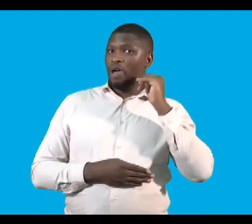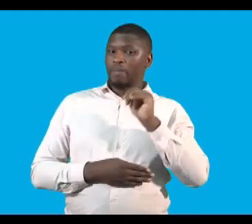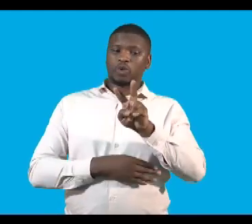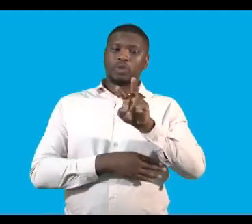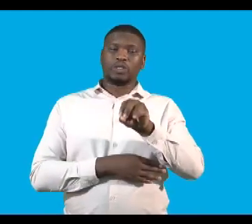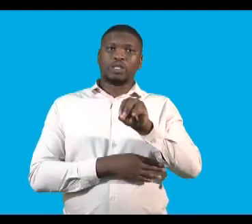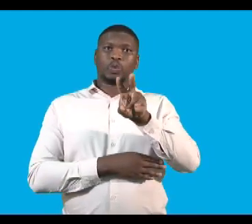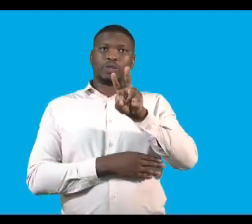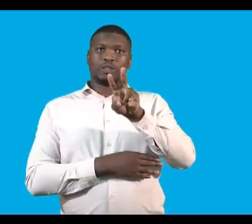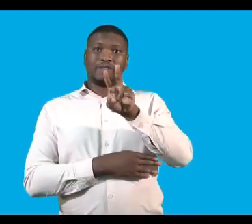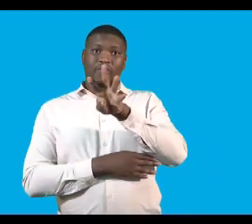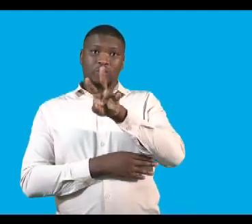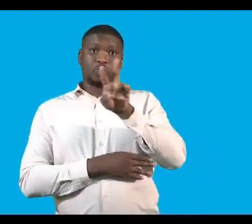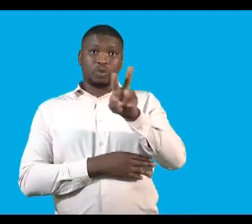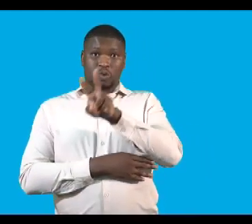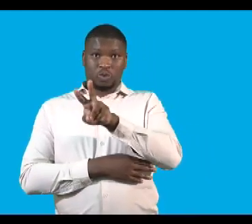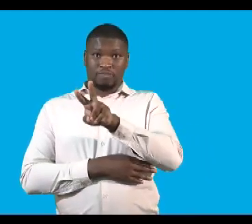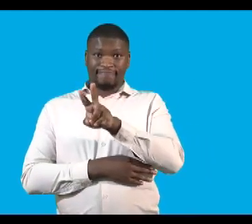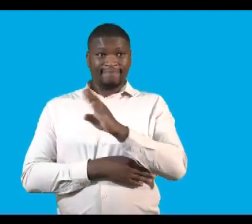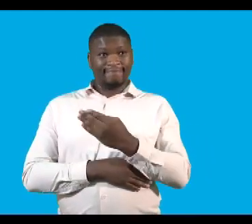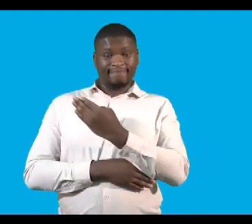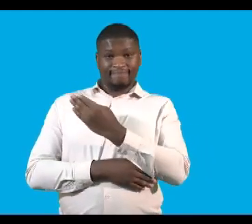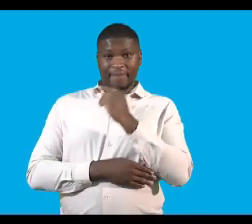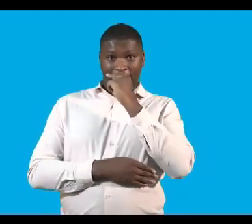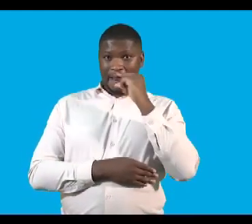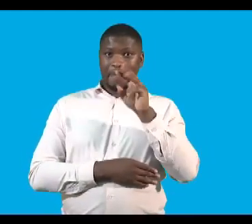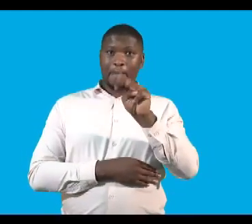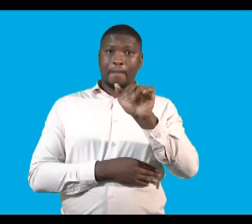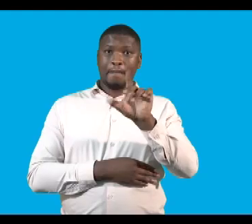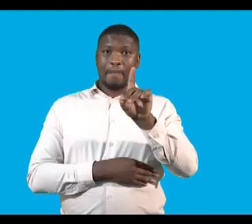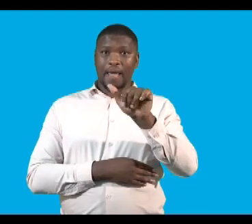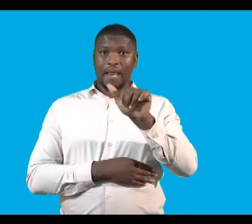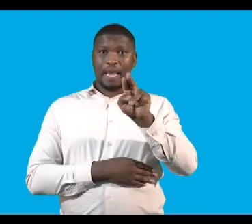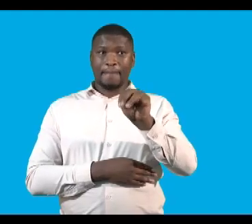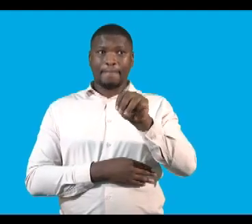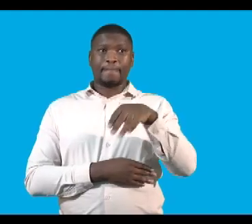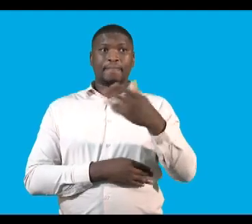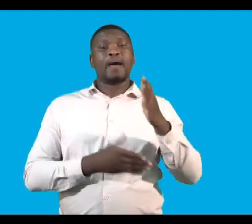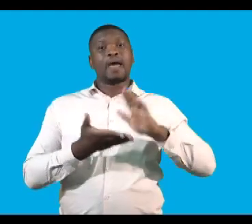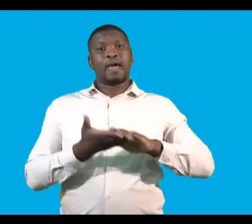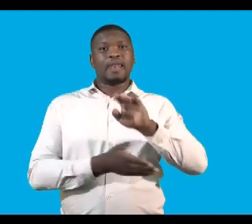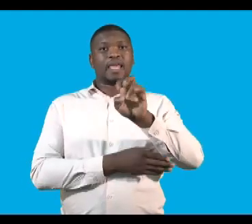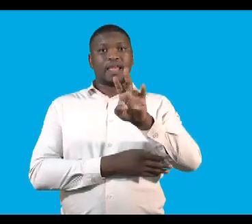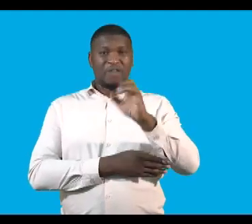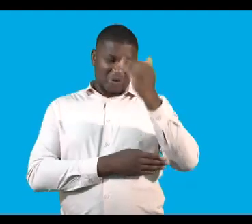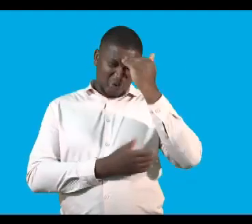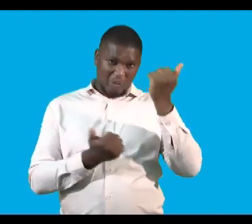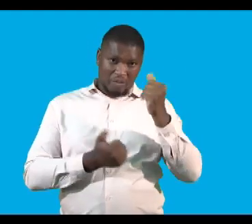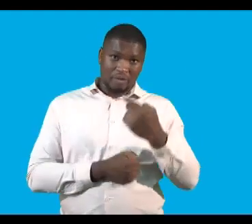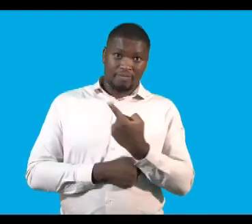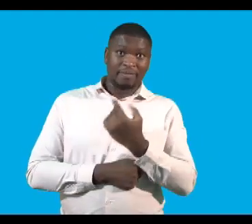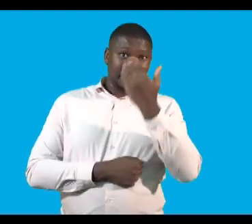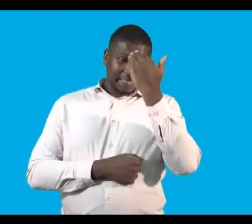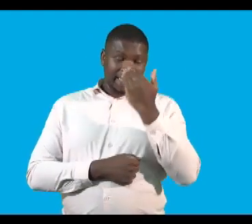4. We have a Madam and Eve cartoon, which I'm sure you're familiar with, grade 12s. In frame 1, we have Thandi and she